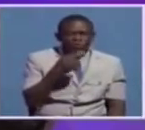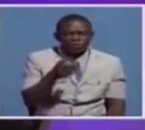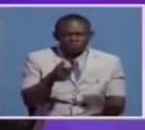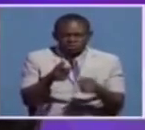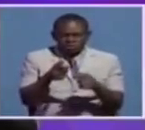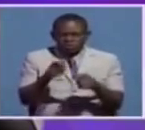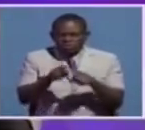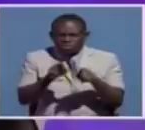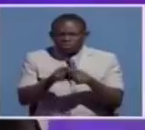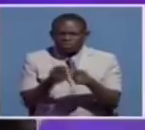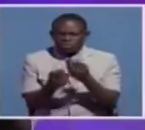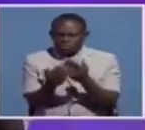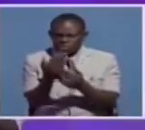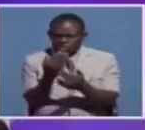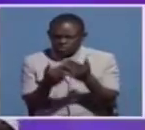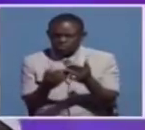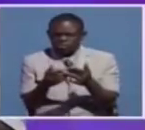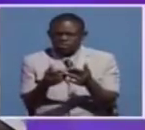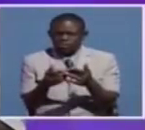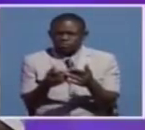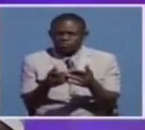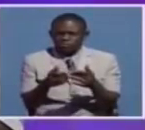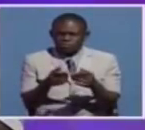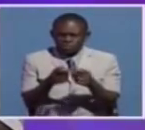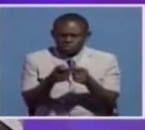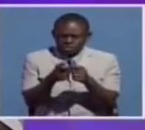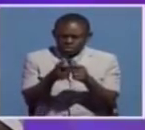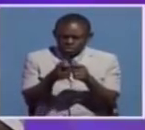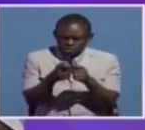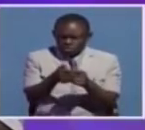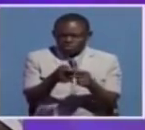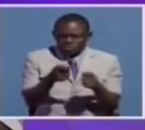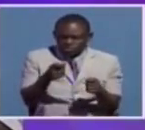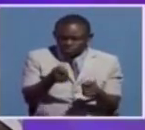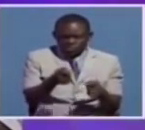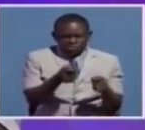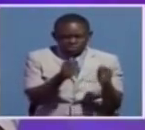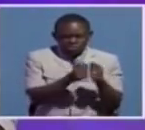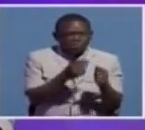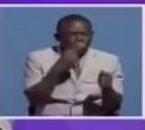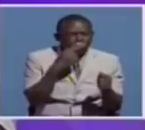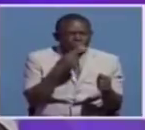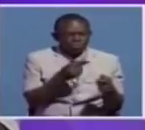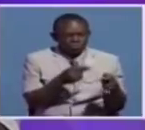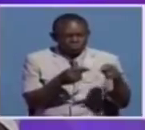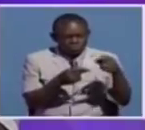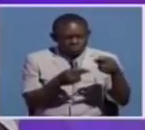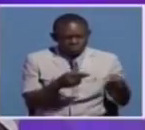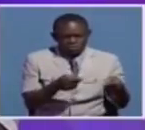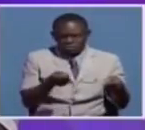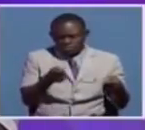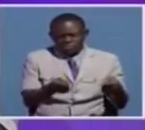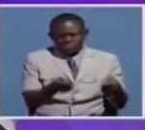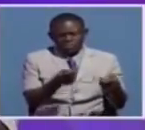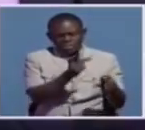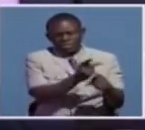of cigarettes. It was a colonial thing. So we as kids came along because we had seen this on